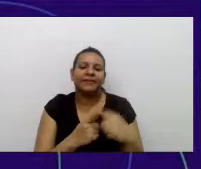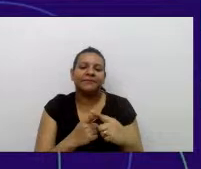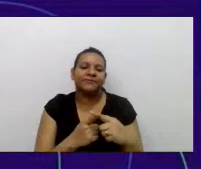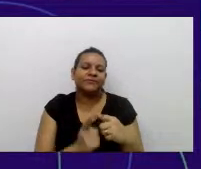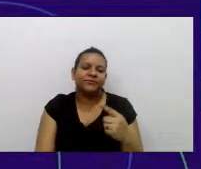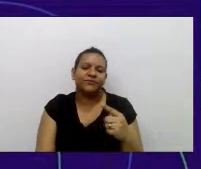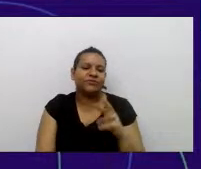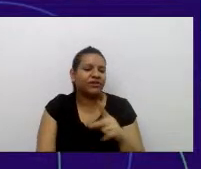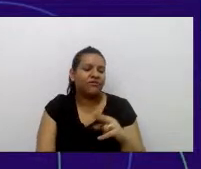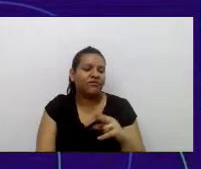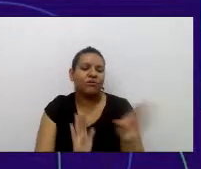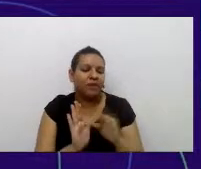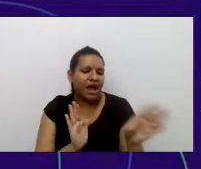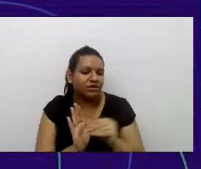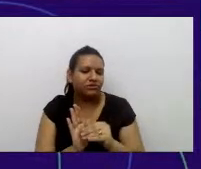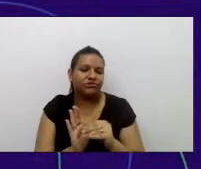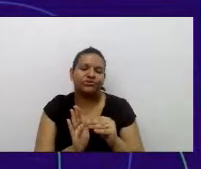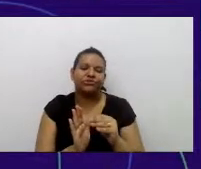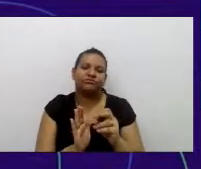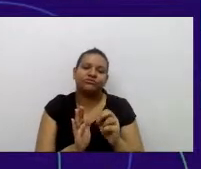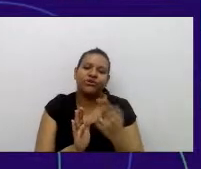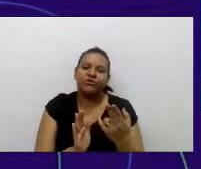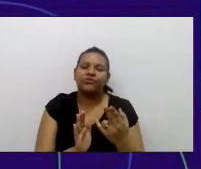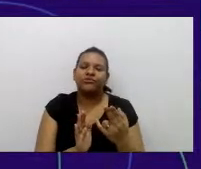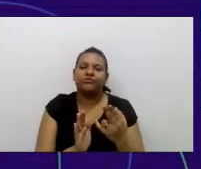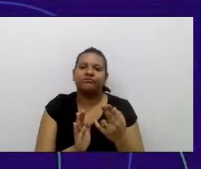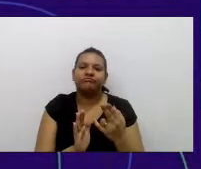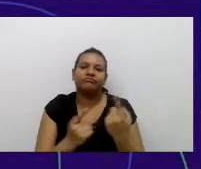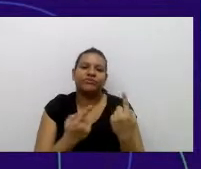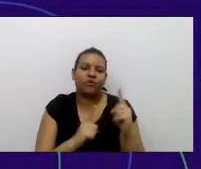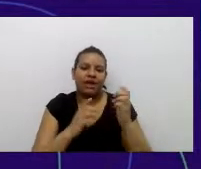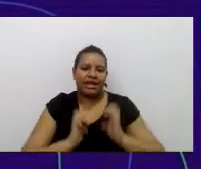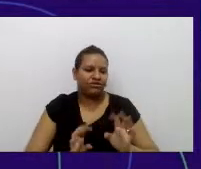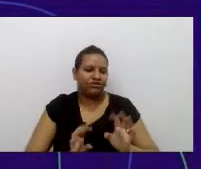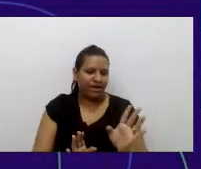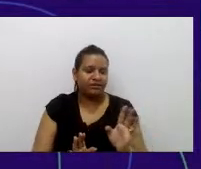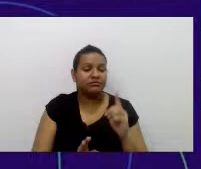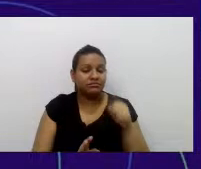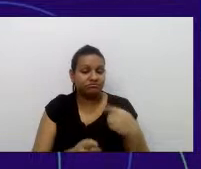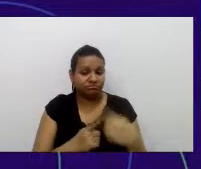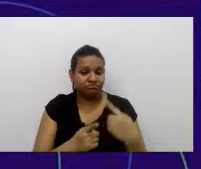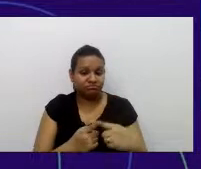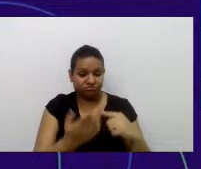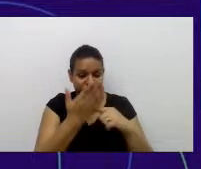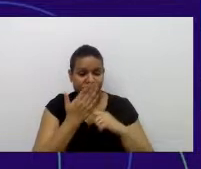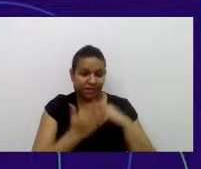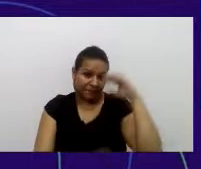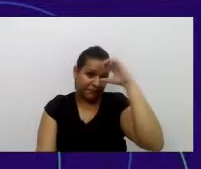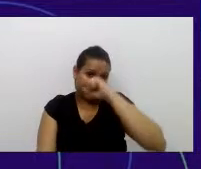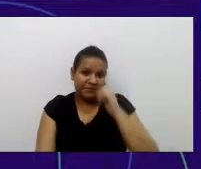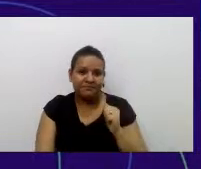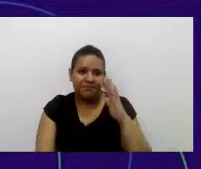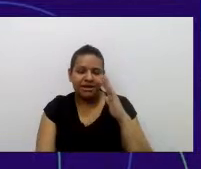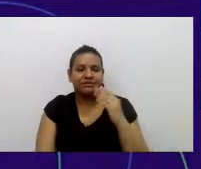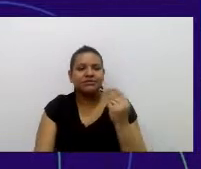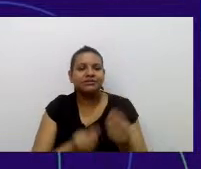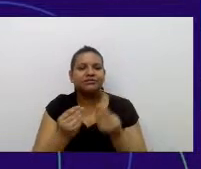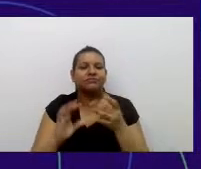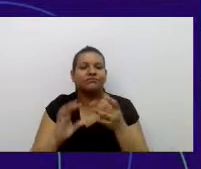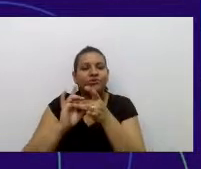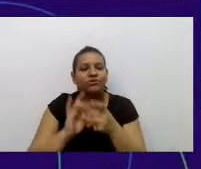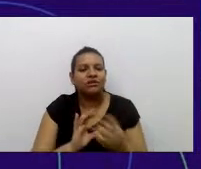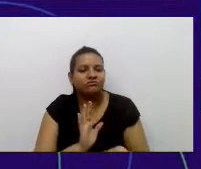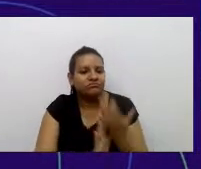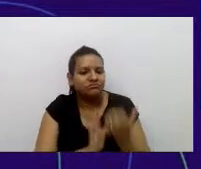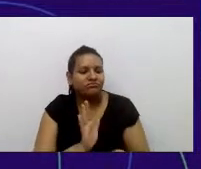own learning in terms of generating context and text and language that they can use to